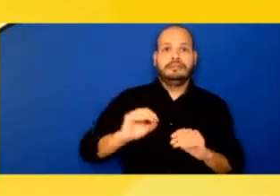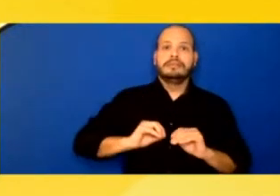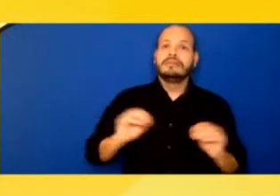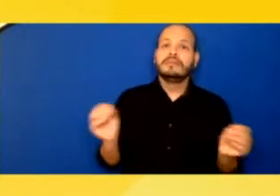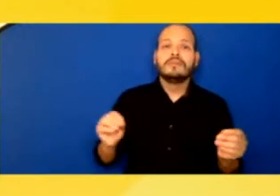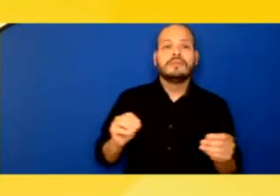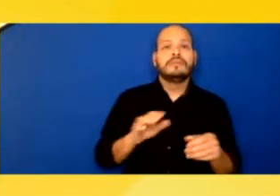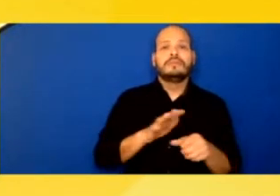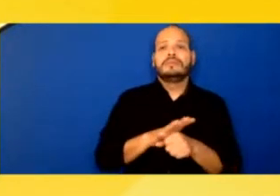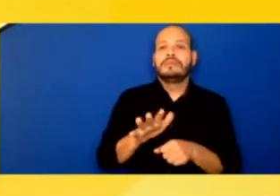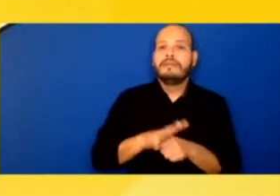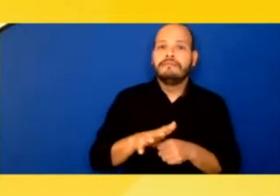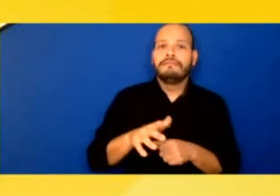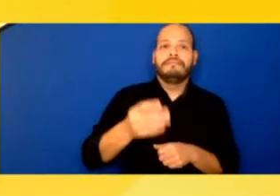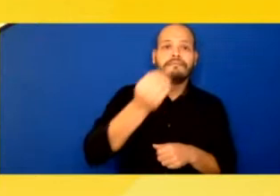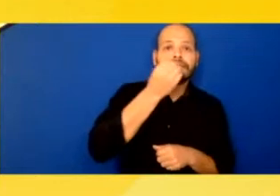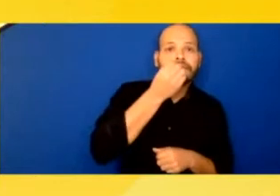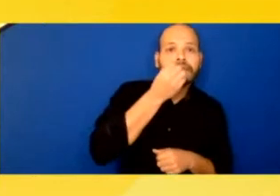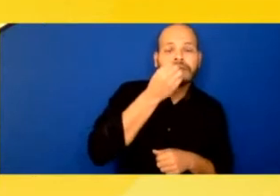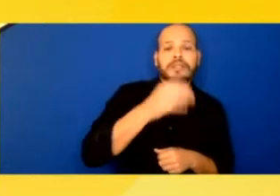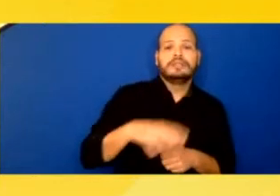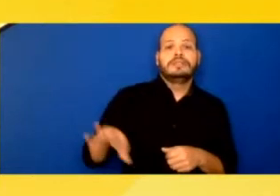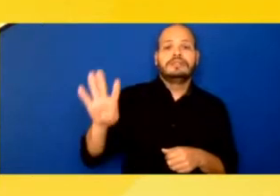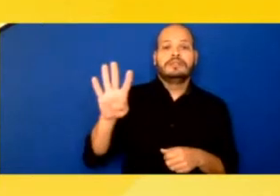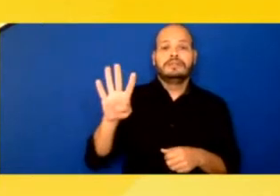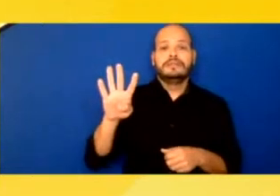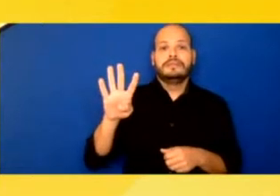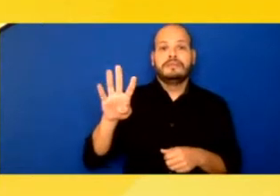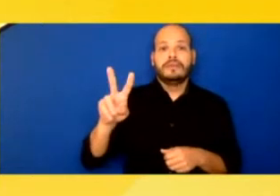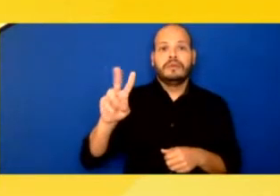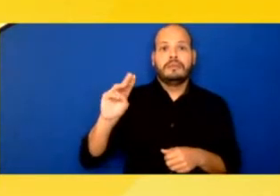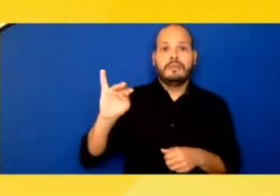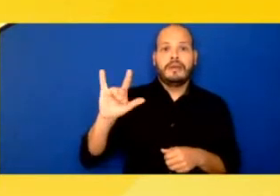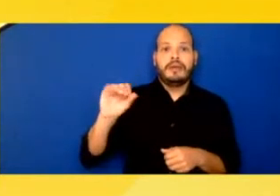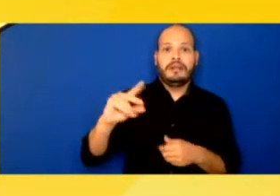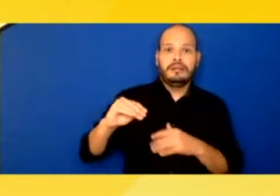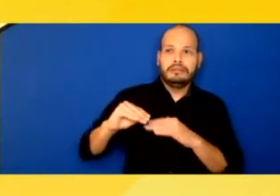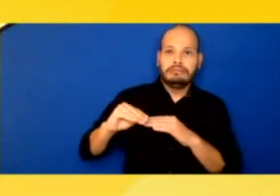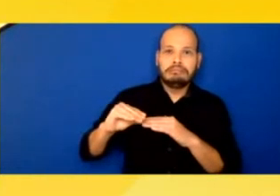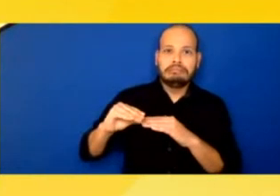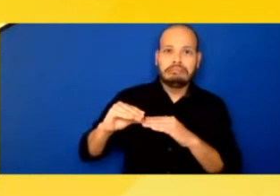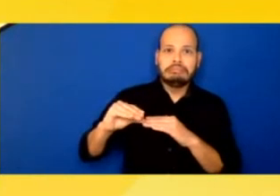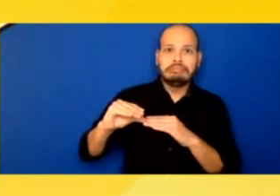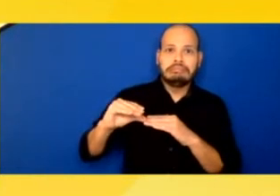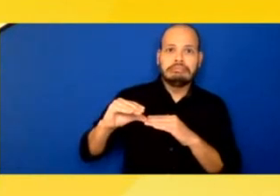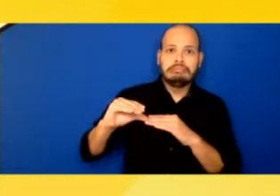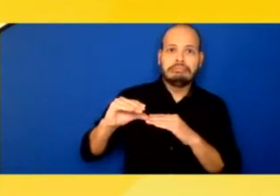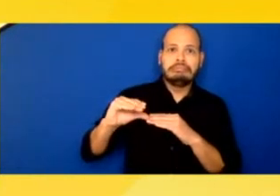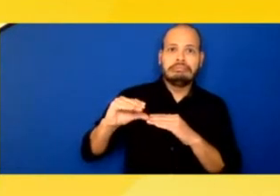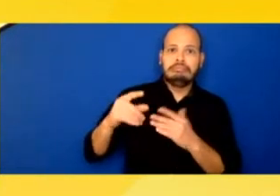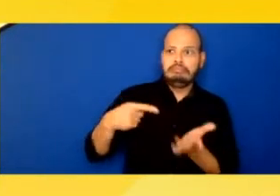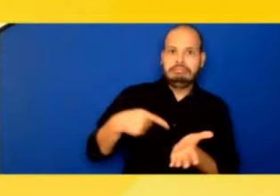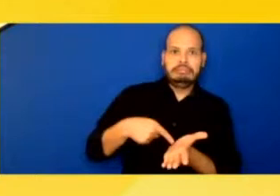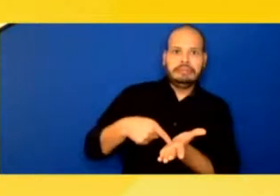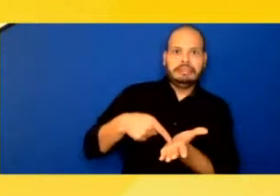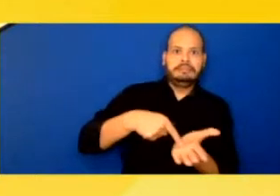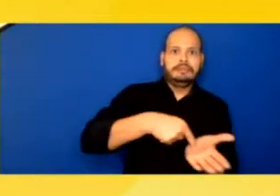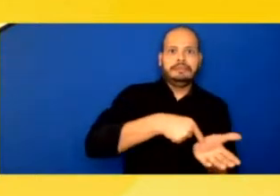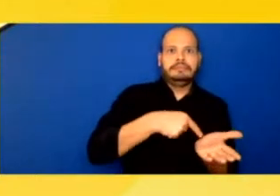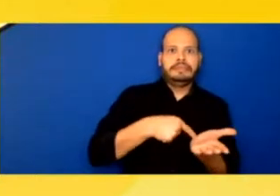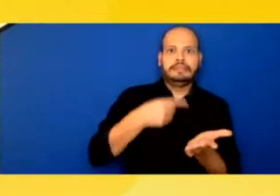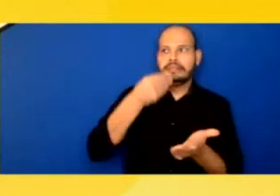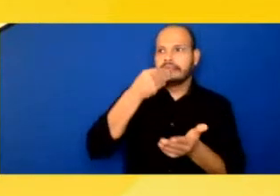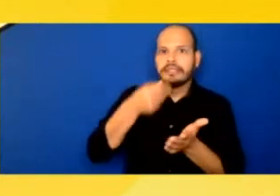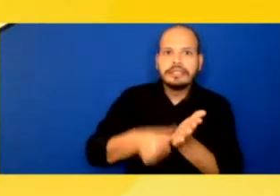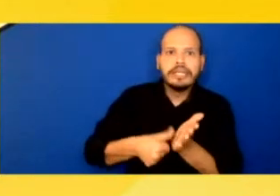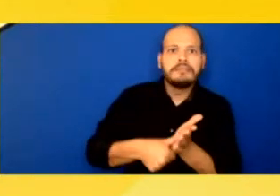people increased on SNAP, 30 million people facing eviction. And folk are more interested, as we're on this call today, in stealing